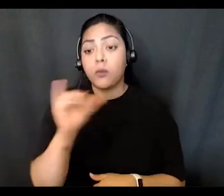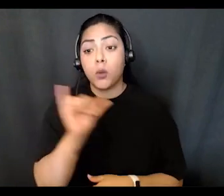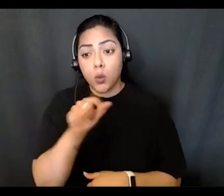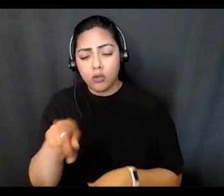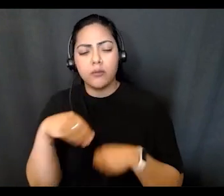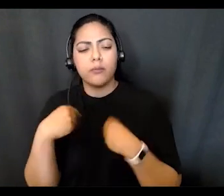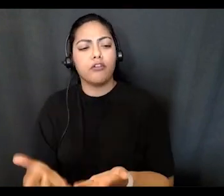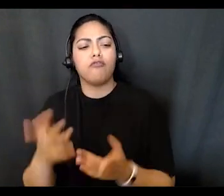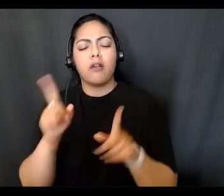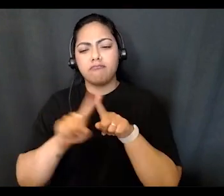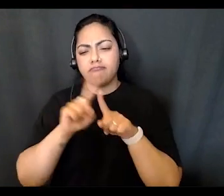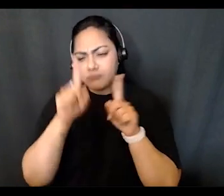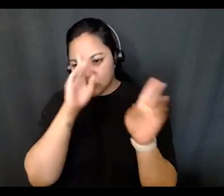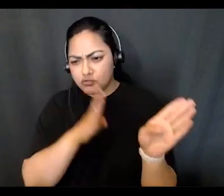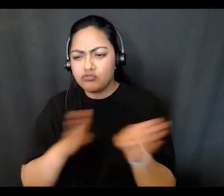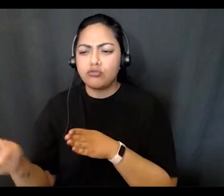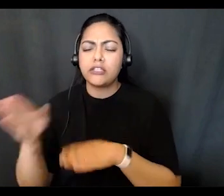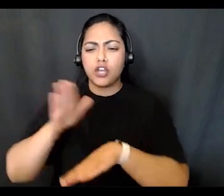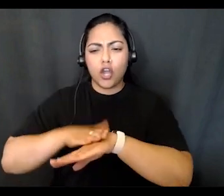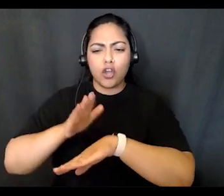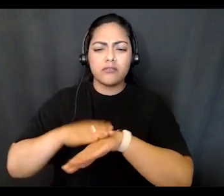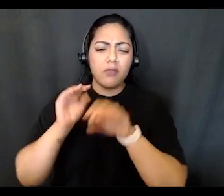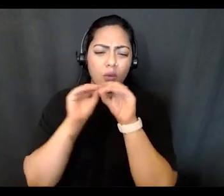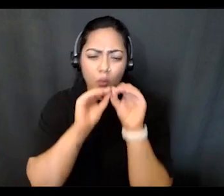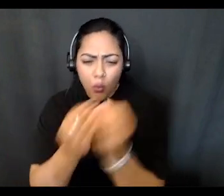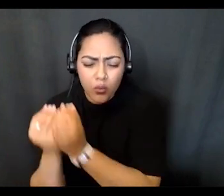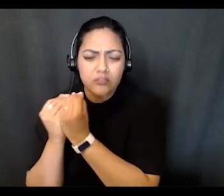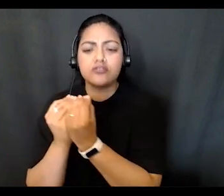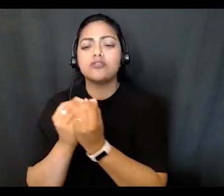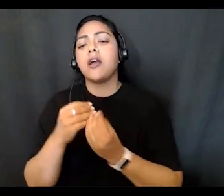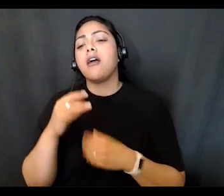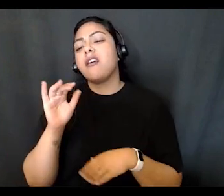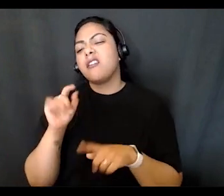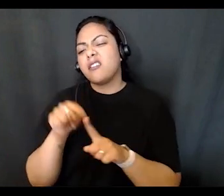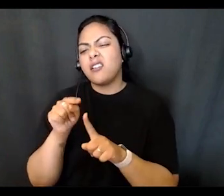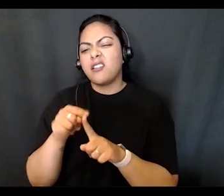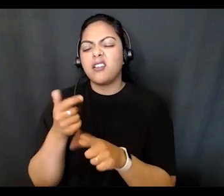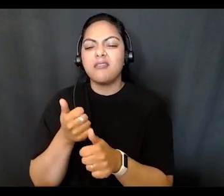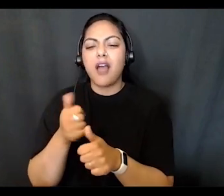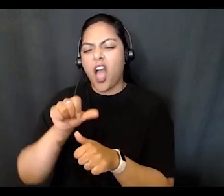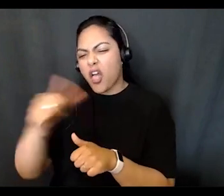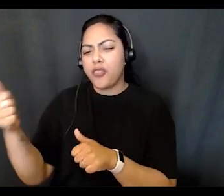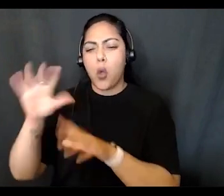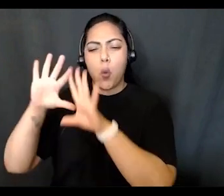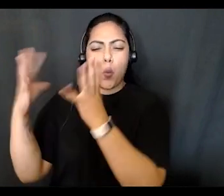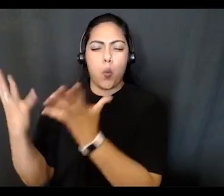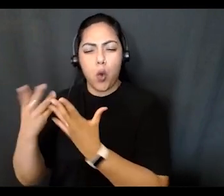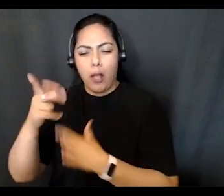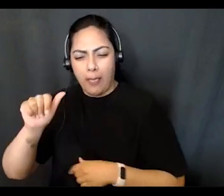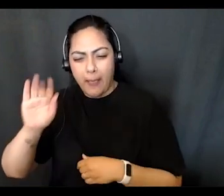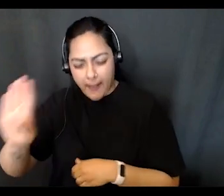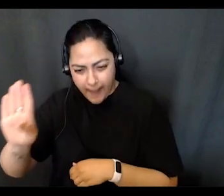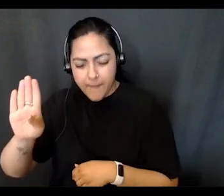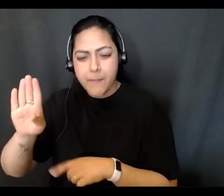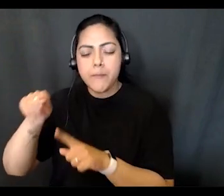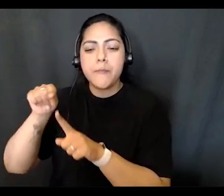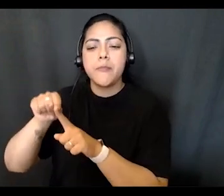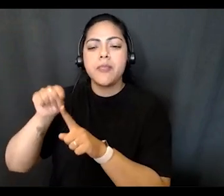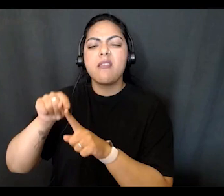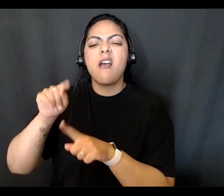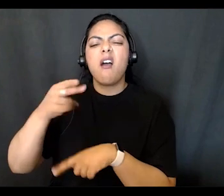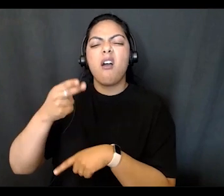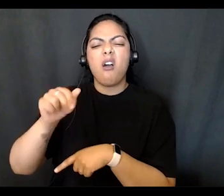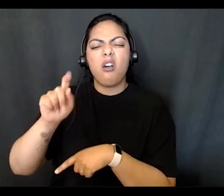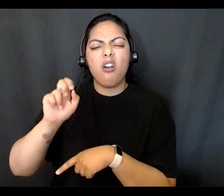provides strategic consultations to organizations as principal of Another World Lab and holds a Master of